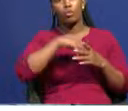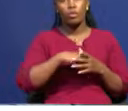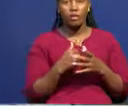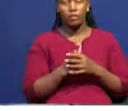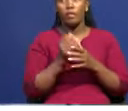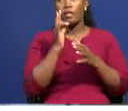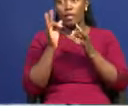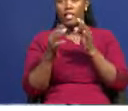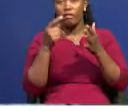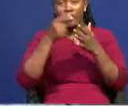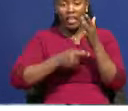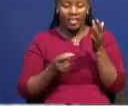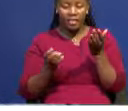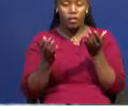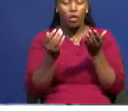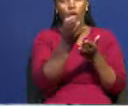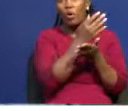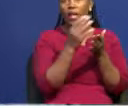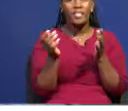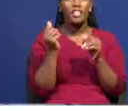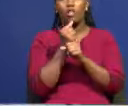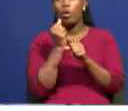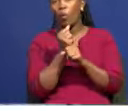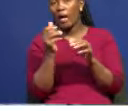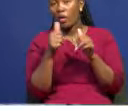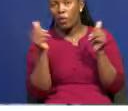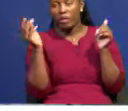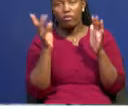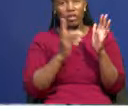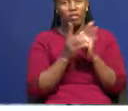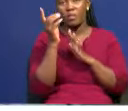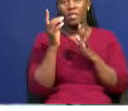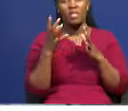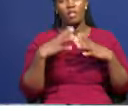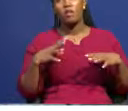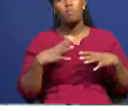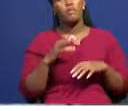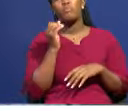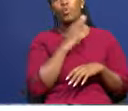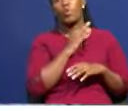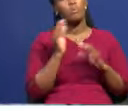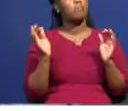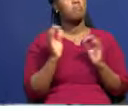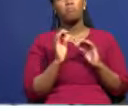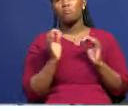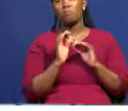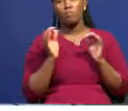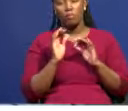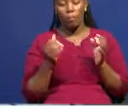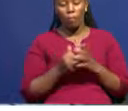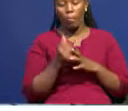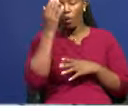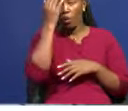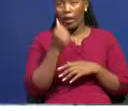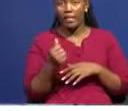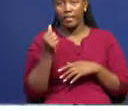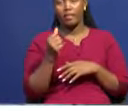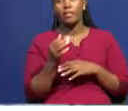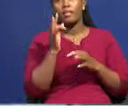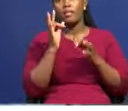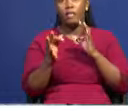us, then I don't think any of us would have a problem even paying taxes as close to 60%. Because at the end of the day, if